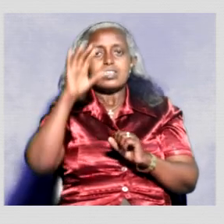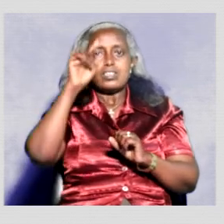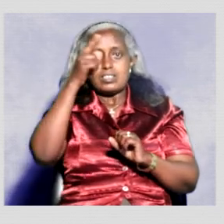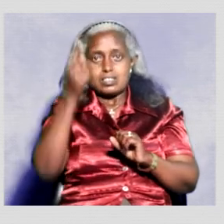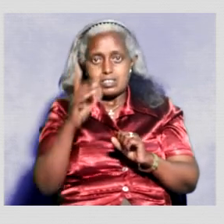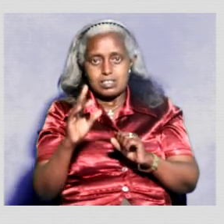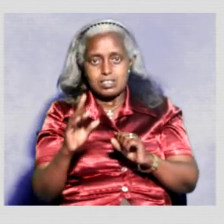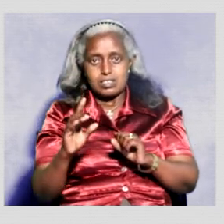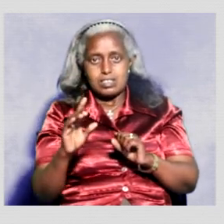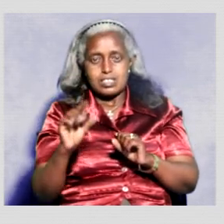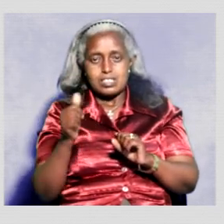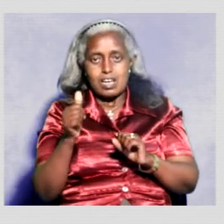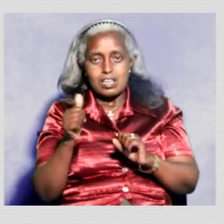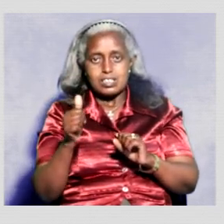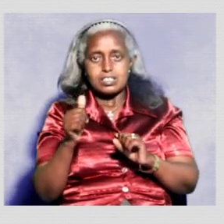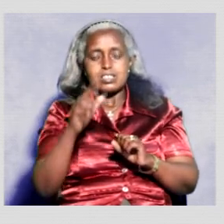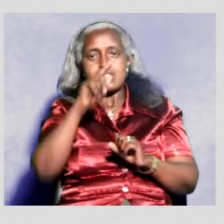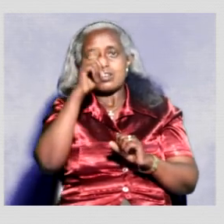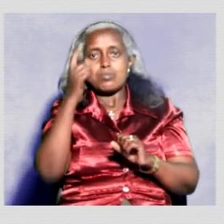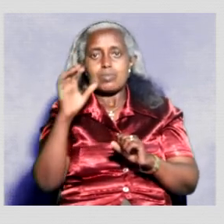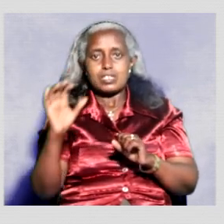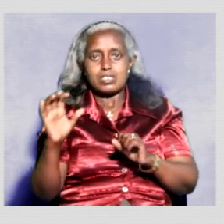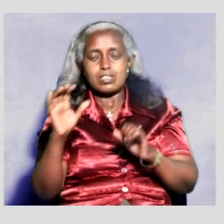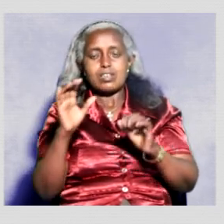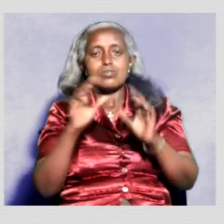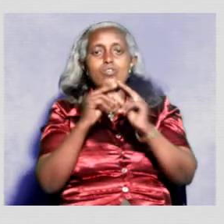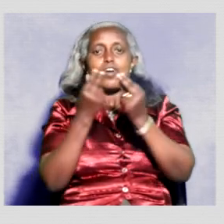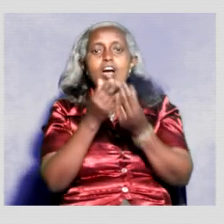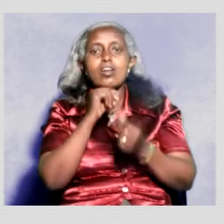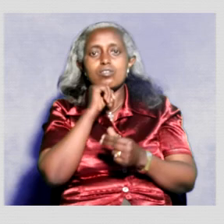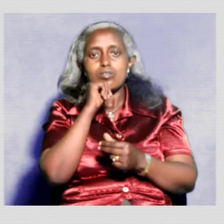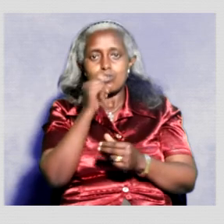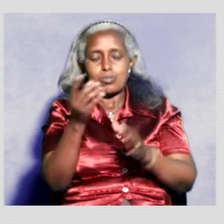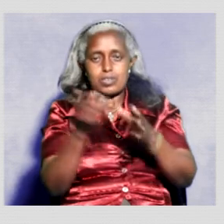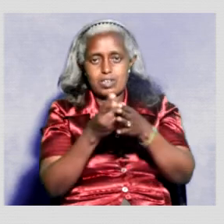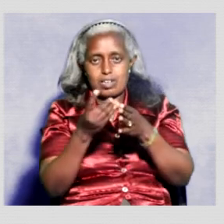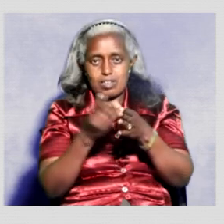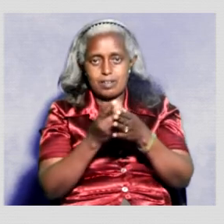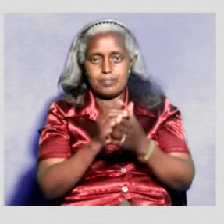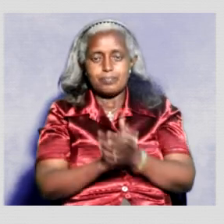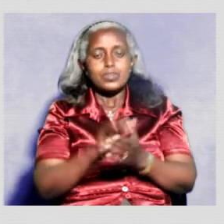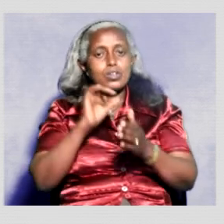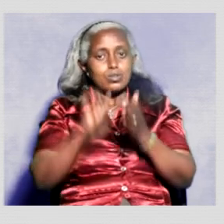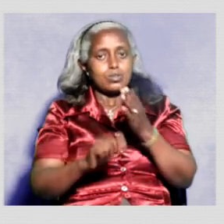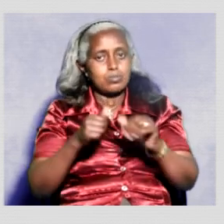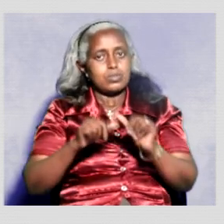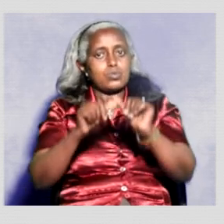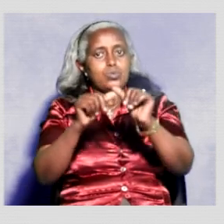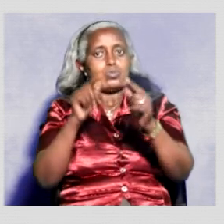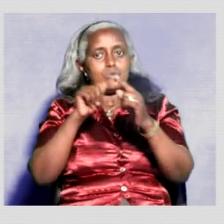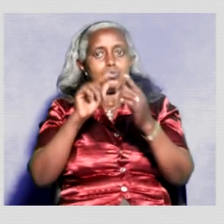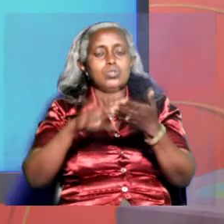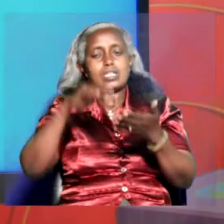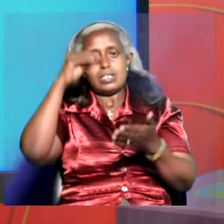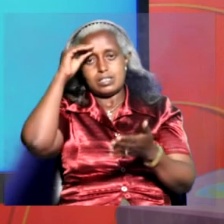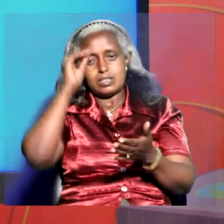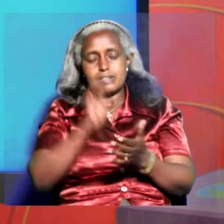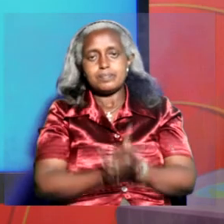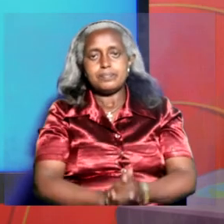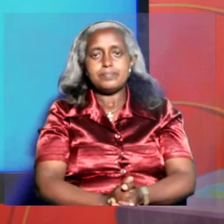deciles, percentiles for ungrouped data. So let's continue to the lesson.